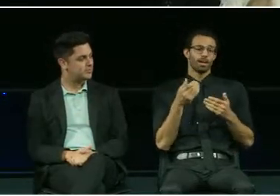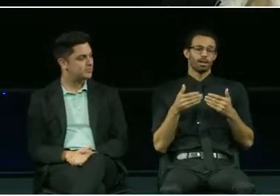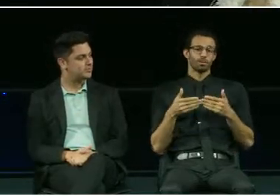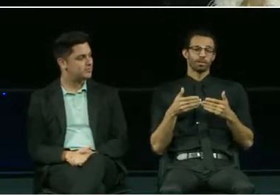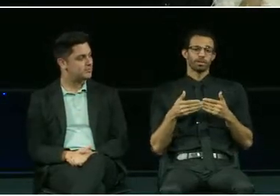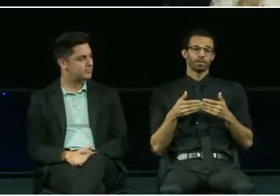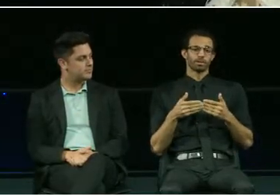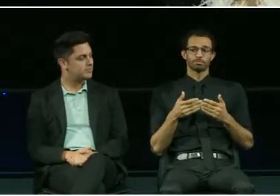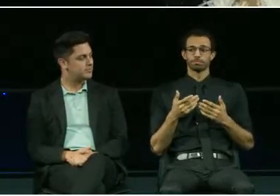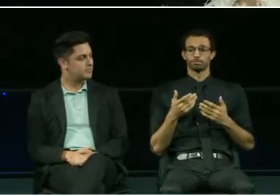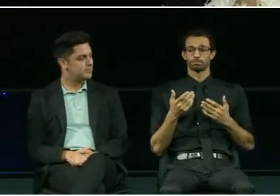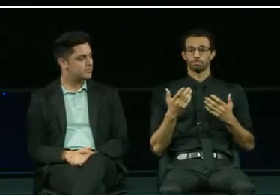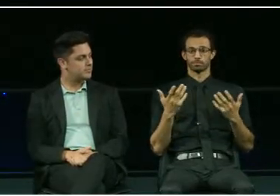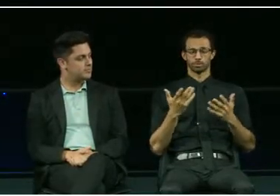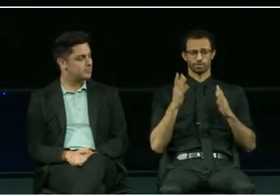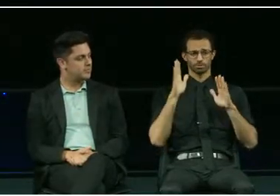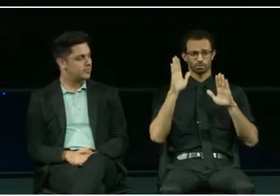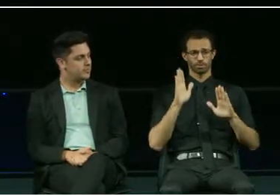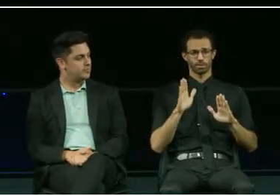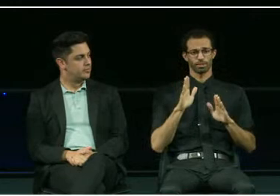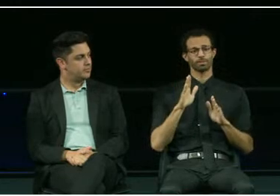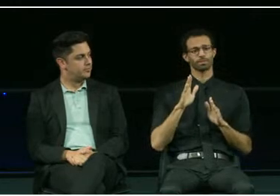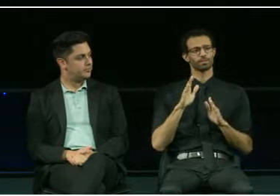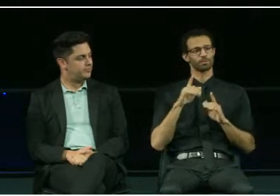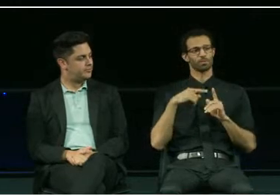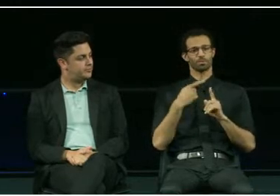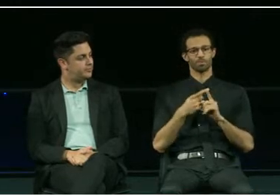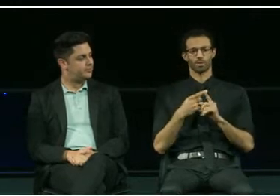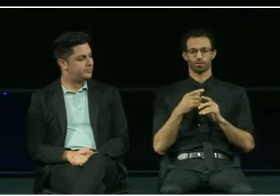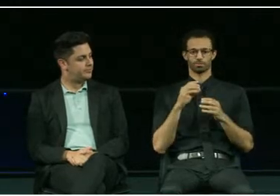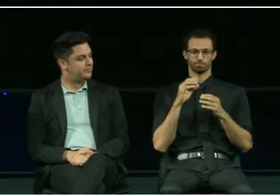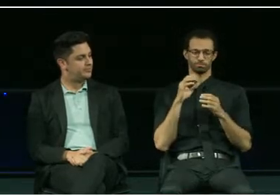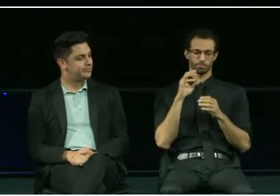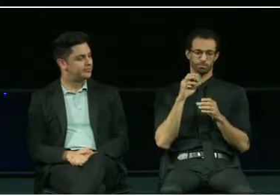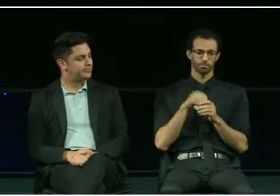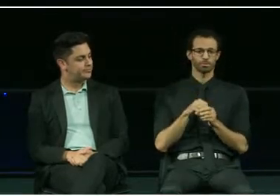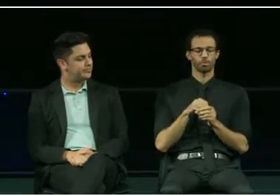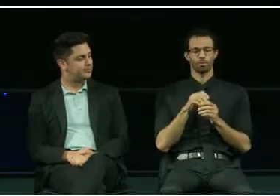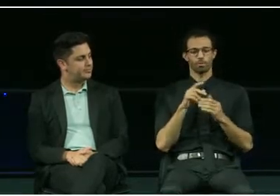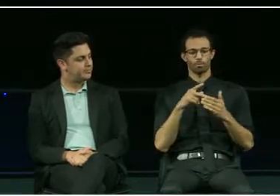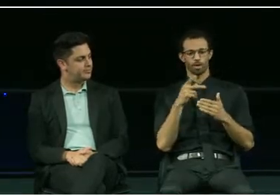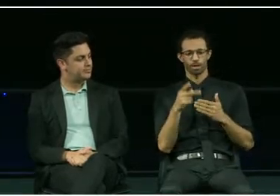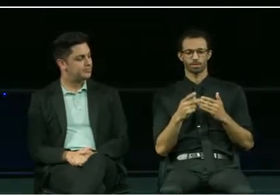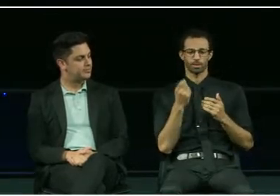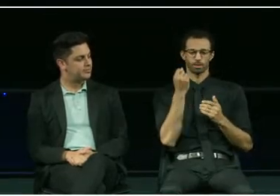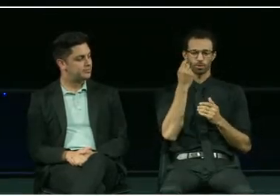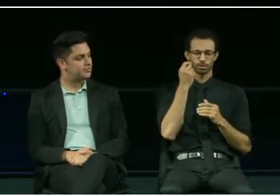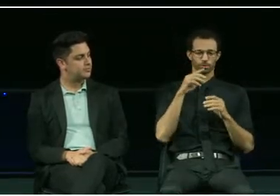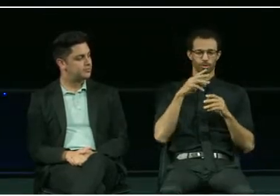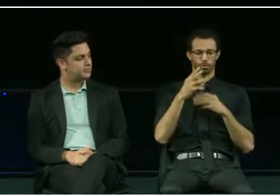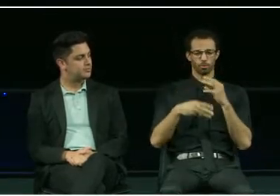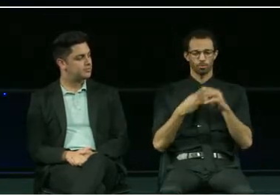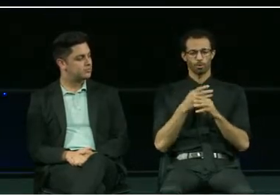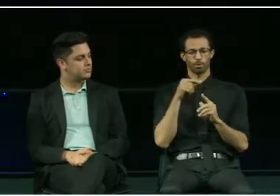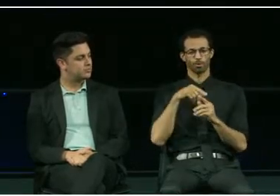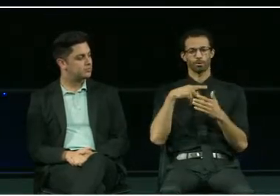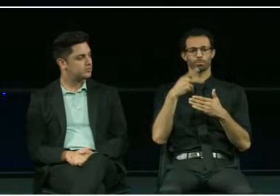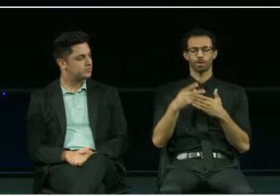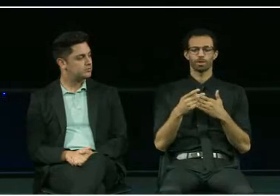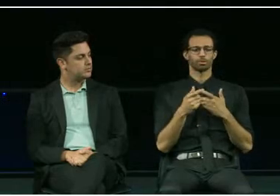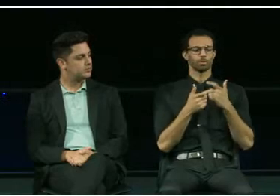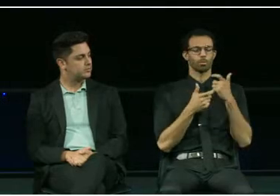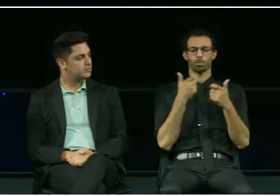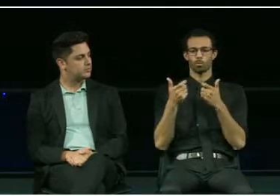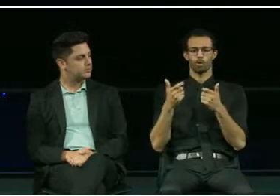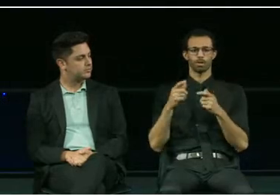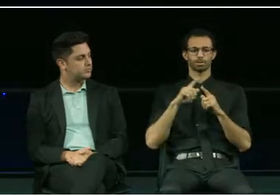What's so great is you, when you get to work on a project and then you try to understand the world of that project and you watch all kinds of things